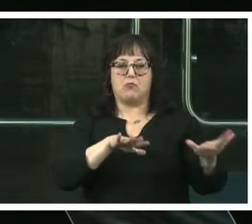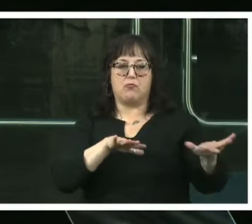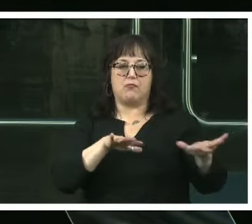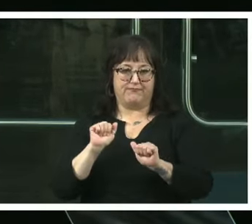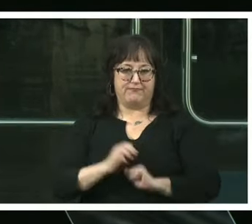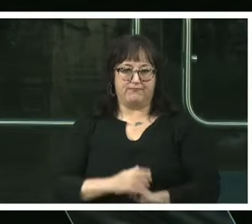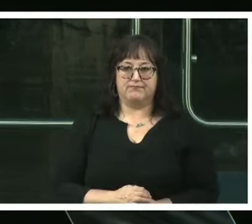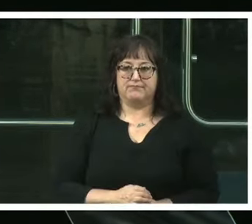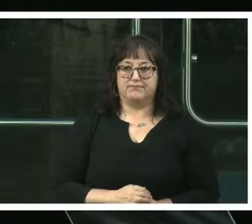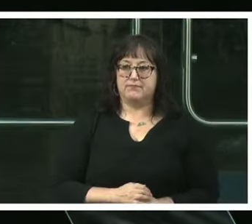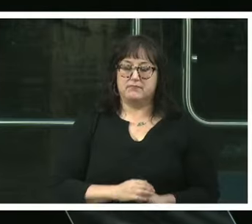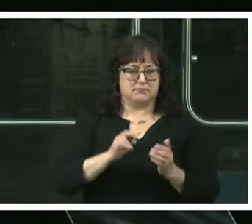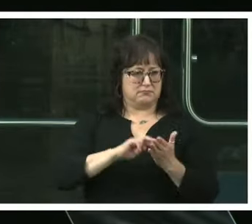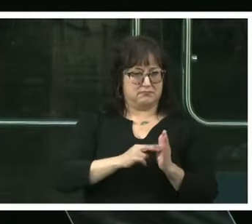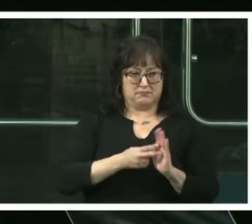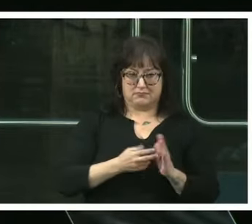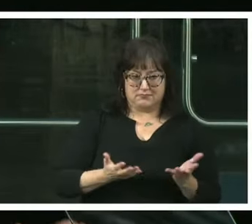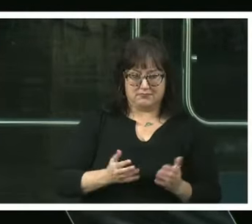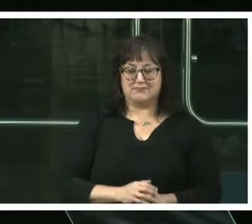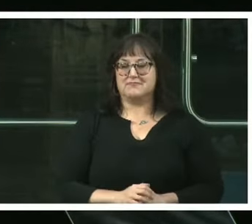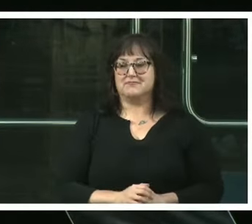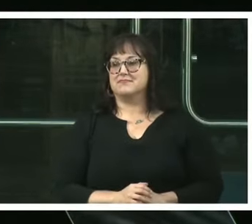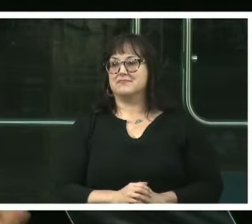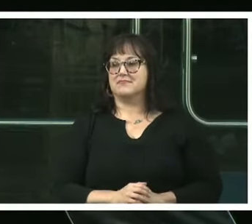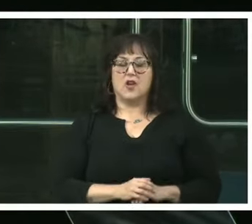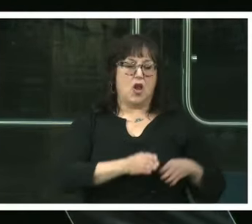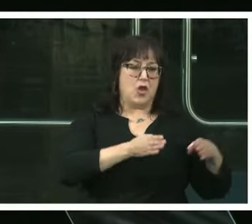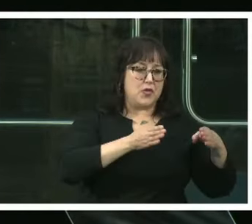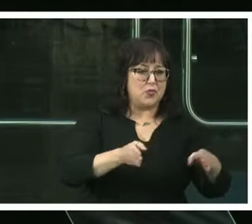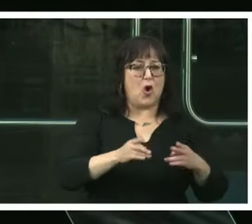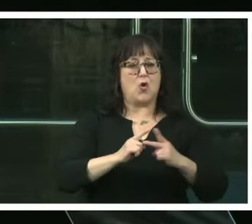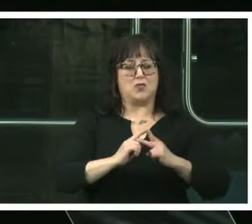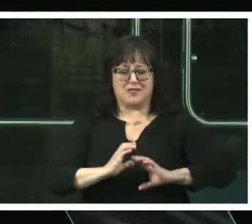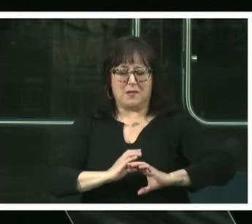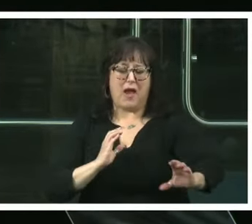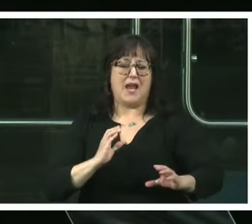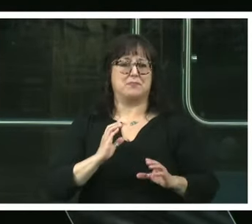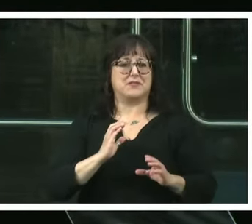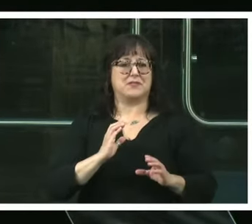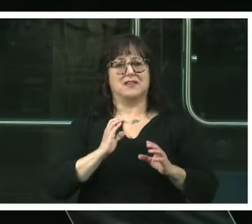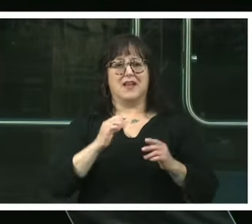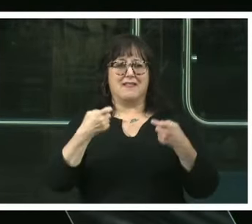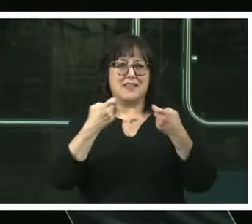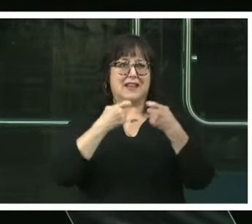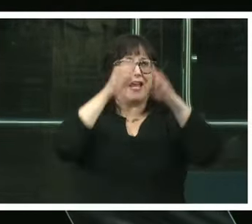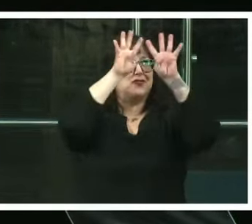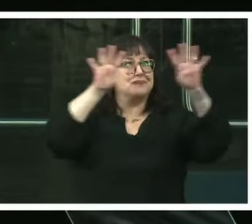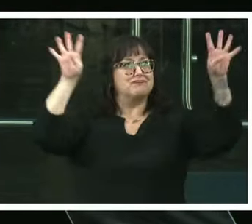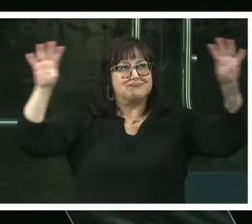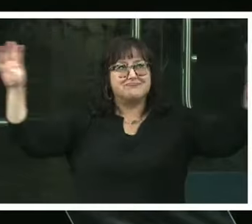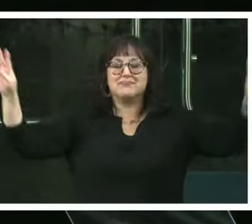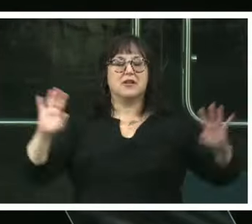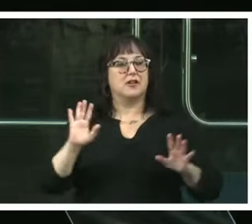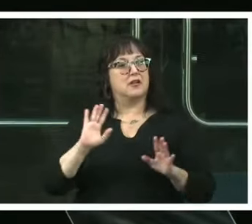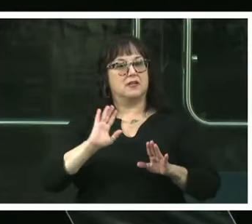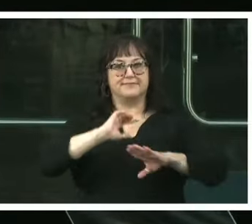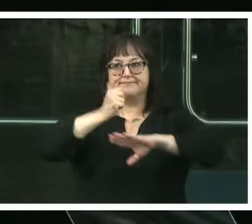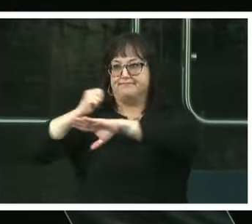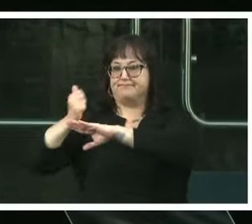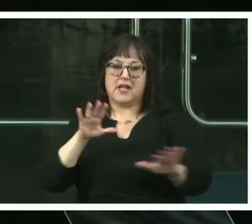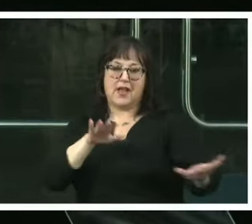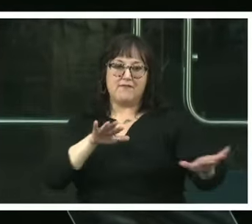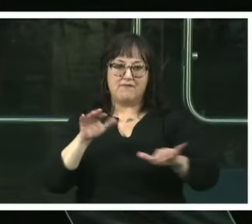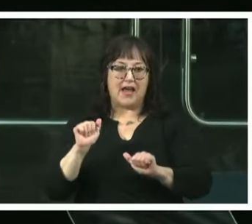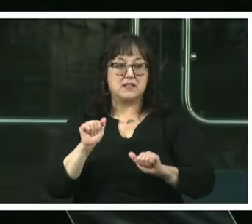What does that mean? We will get the roads, the pipes, the power lines built quickly so that housing